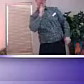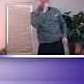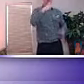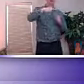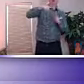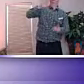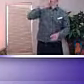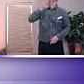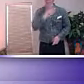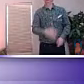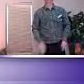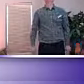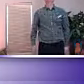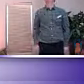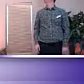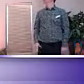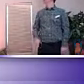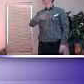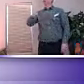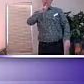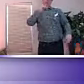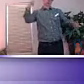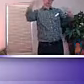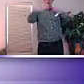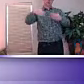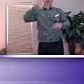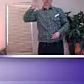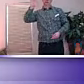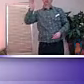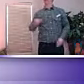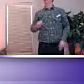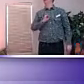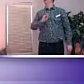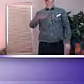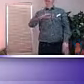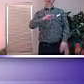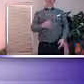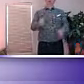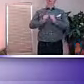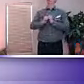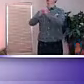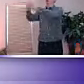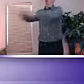be. And so with that, let's go ahead and go into prayer.